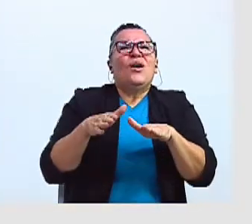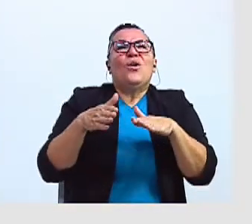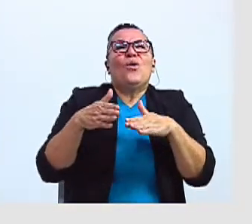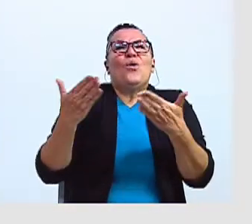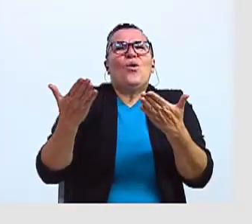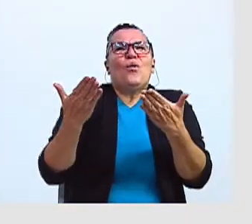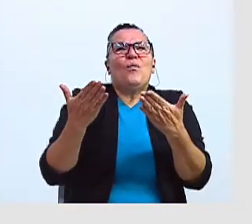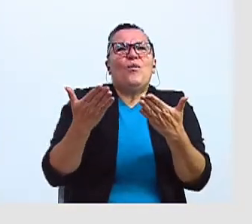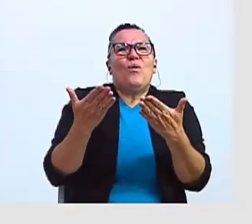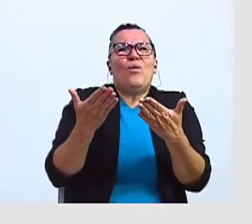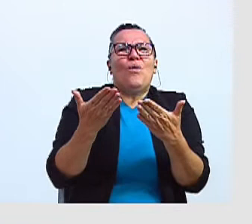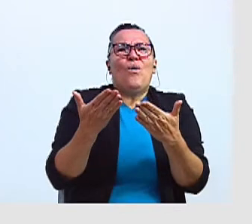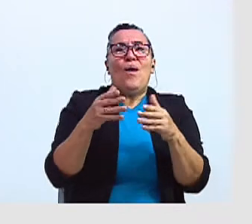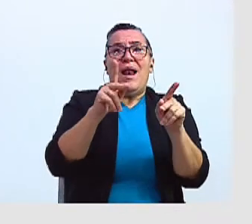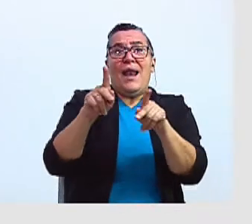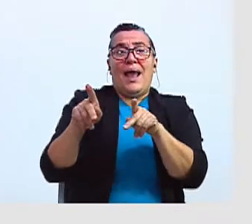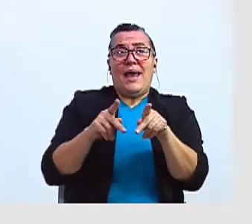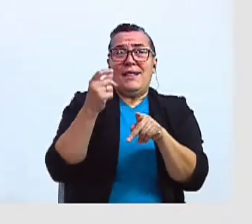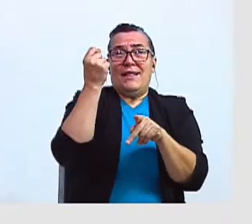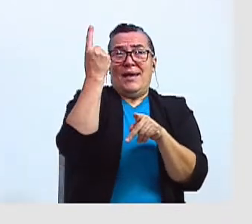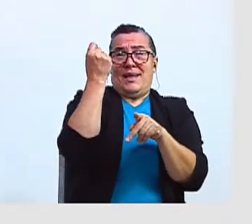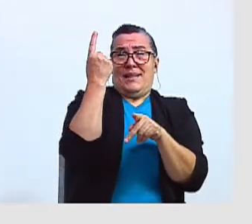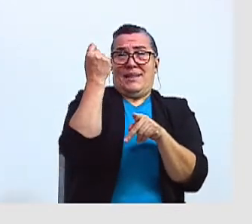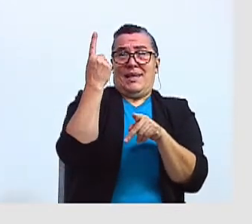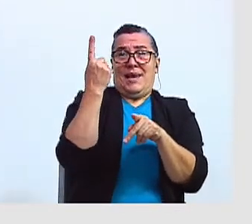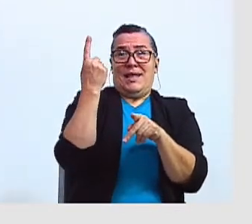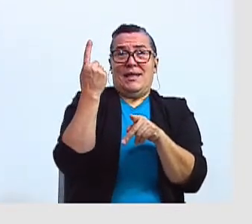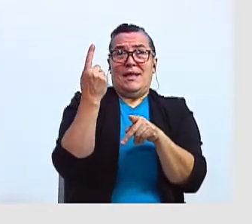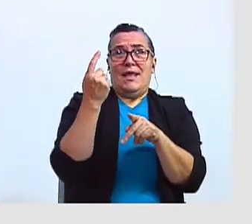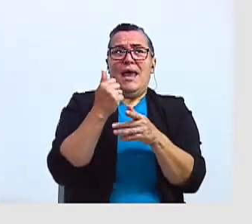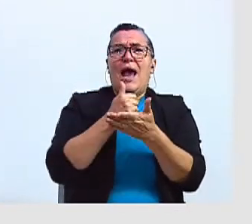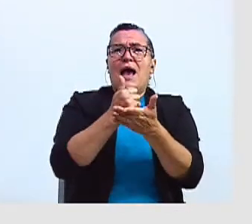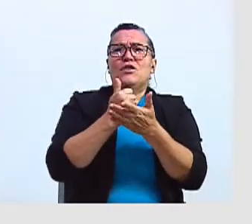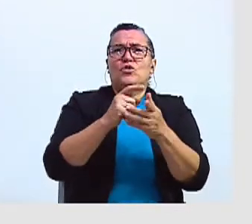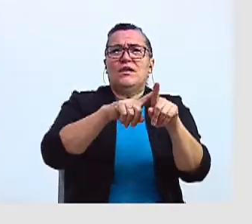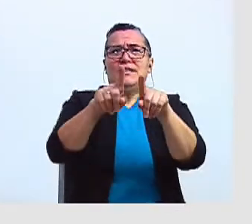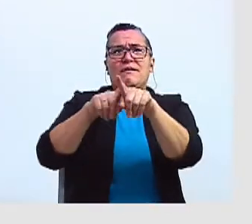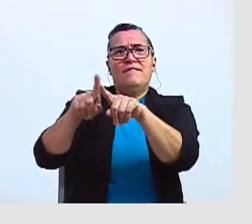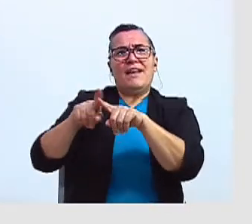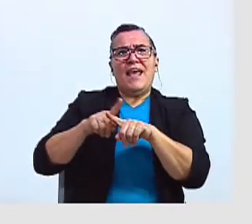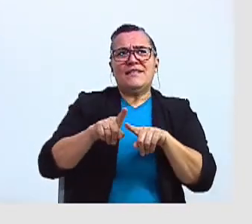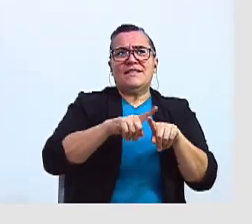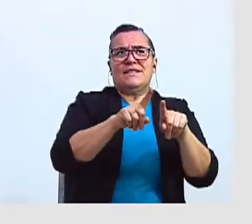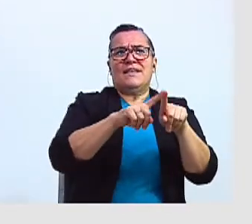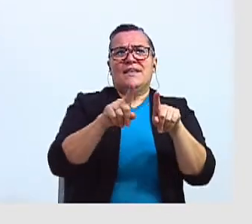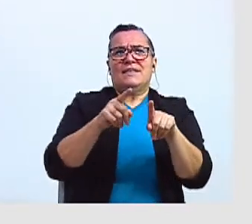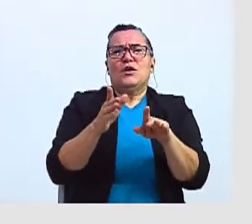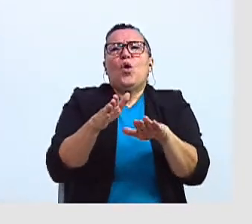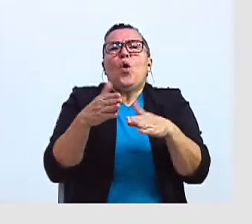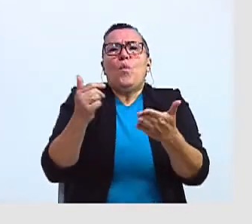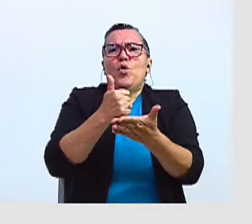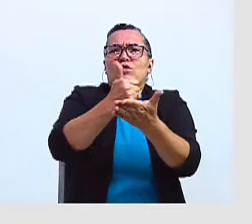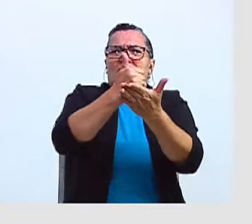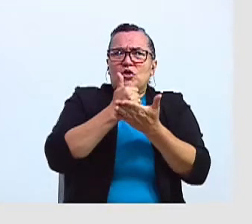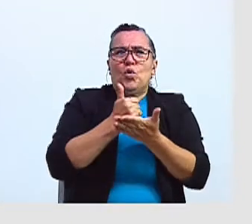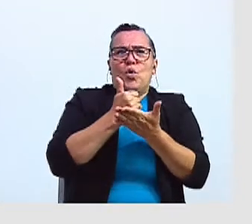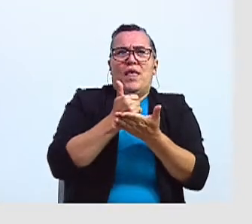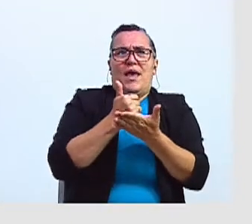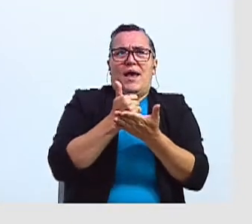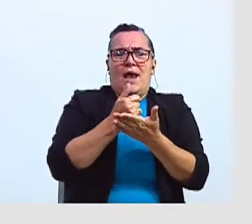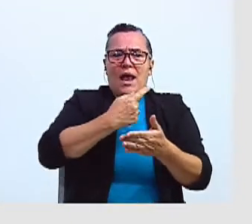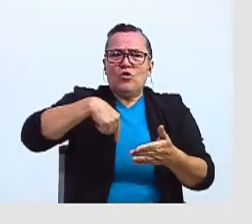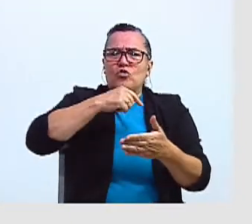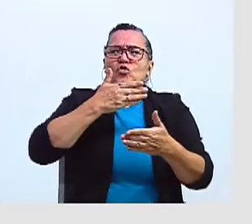Okay, there you have. How does understanding people's differences help us all become